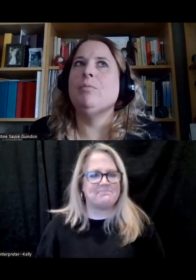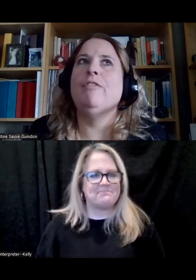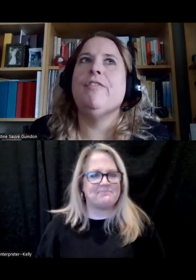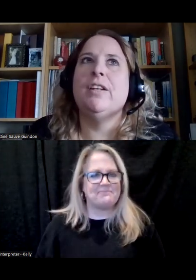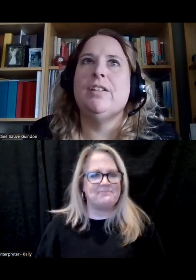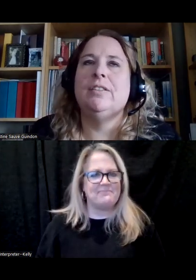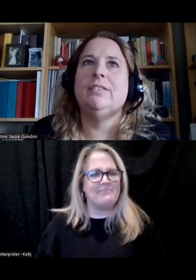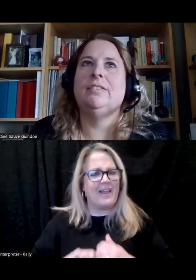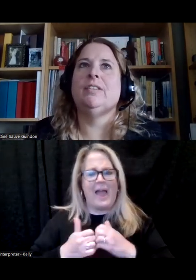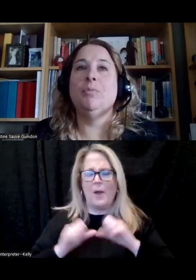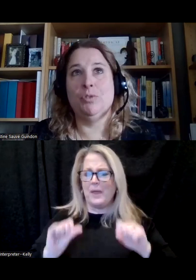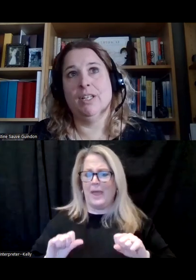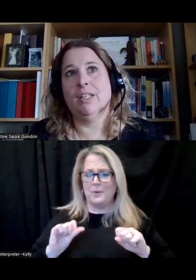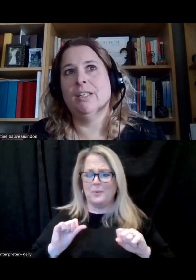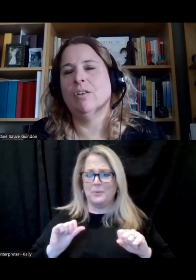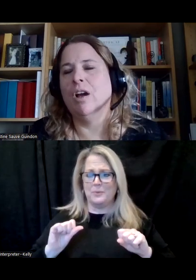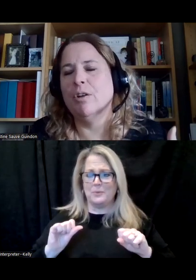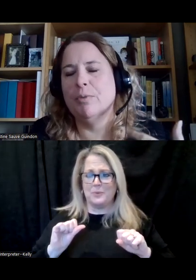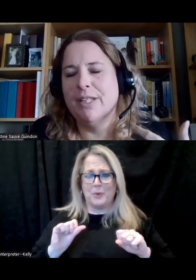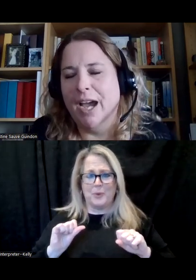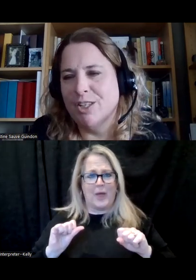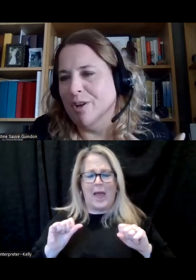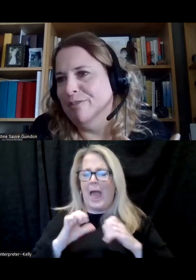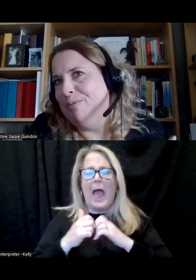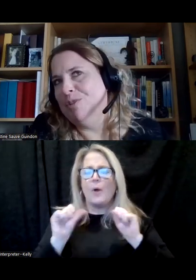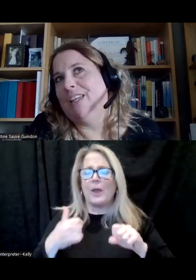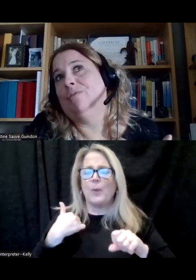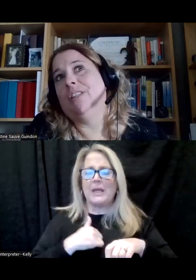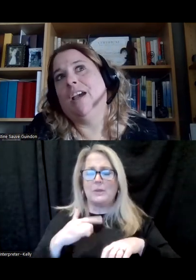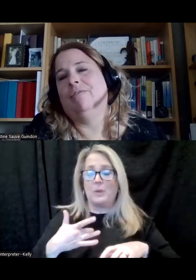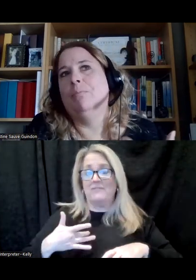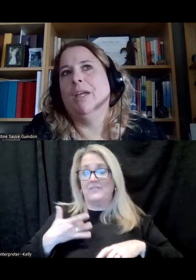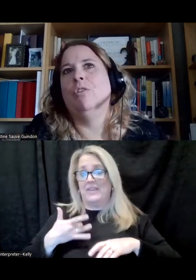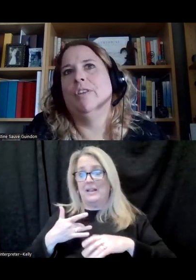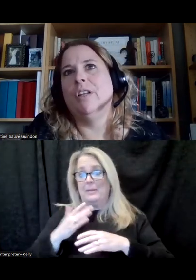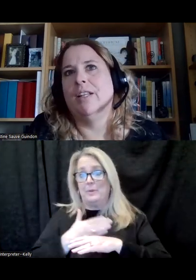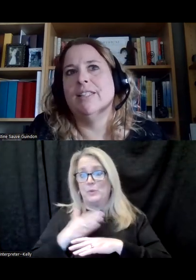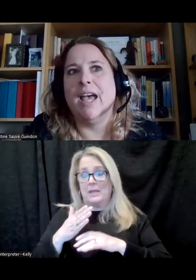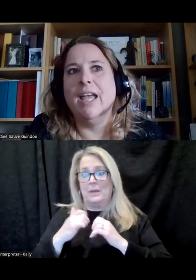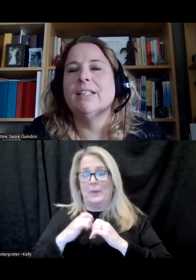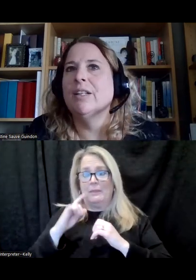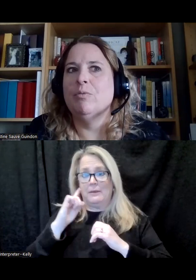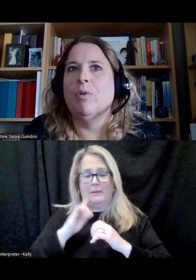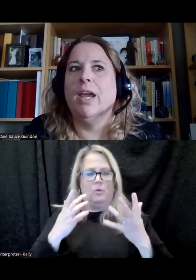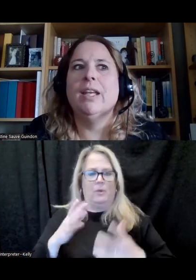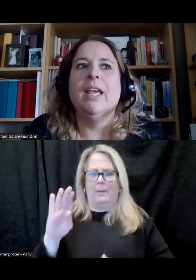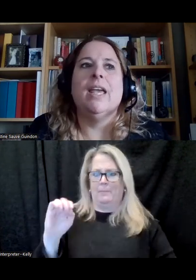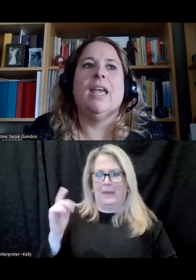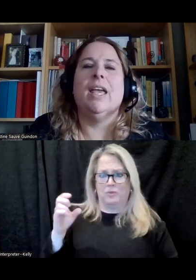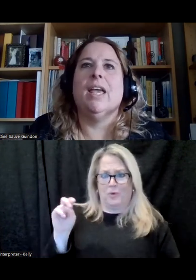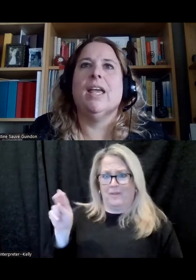How can we feel music? How can we touch, right? Feel music if we're deaf? Well, Beethoven taught us that,